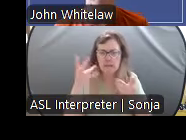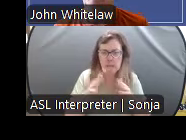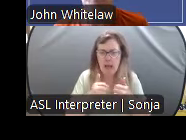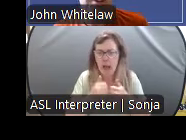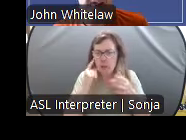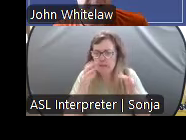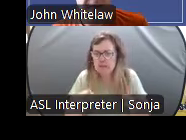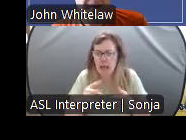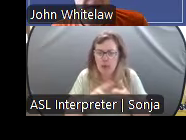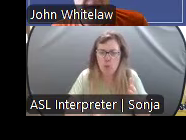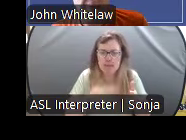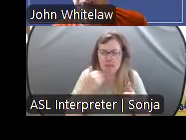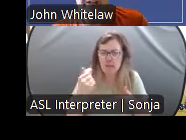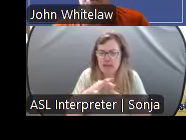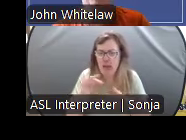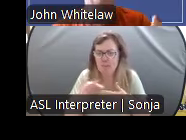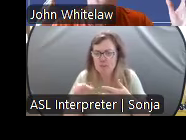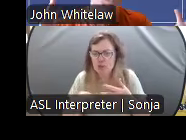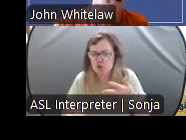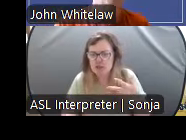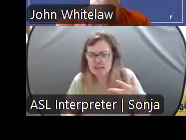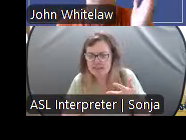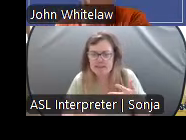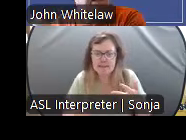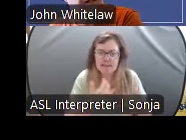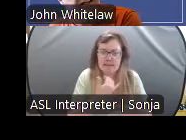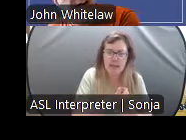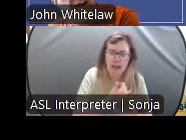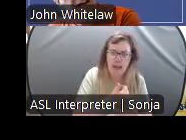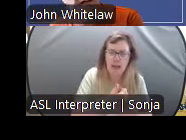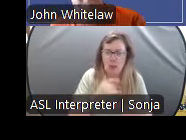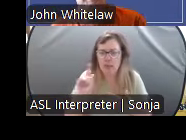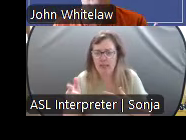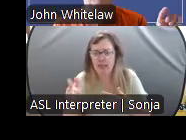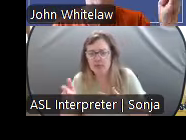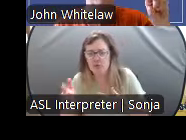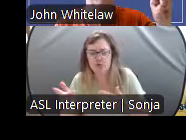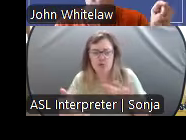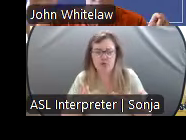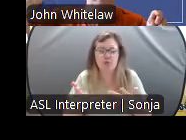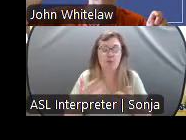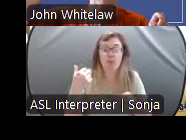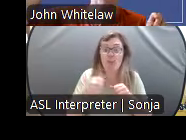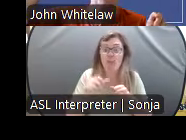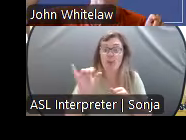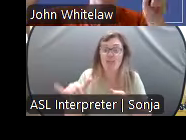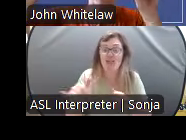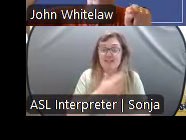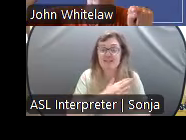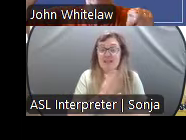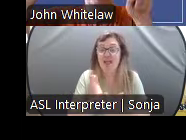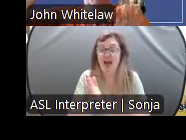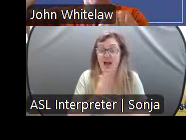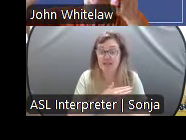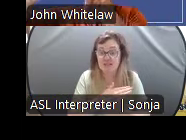best option for them, whether they should take it now, whether they should take it later. And remember, it's a slide. It's